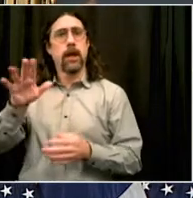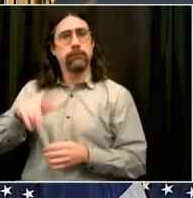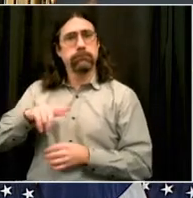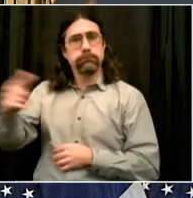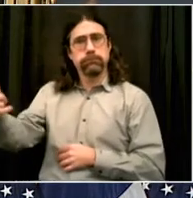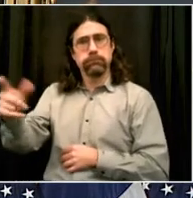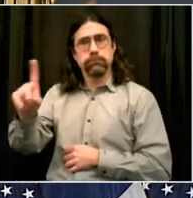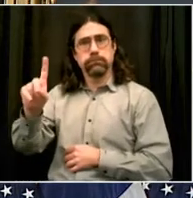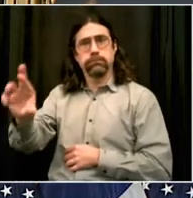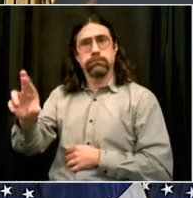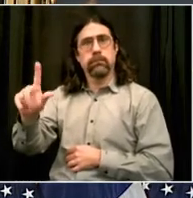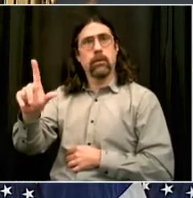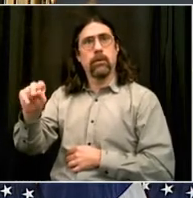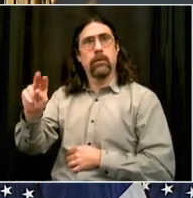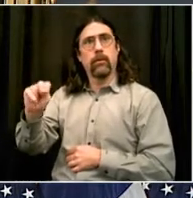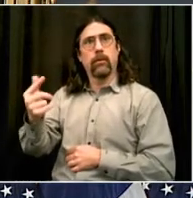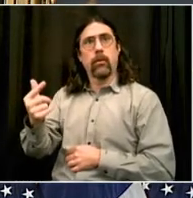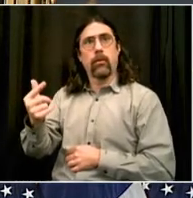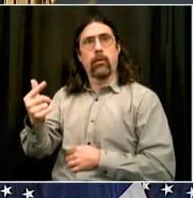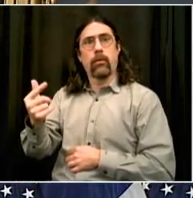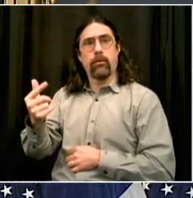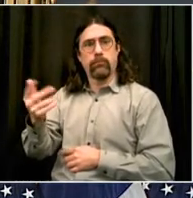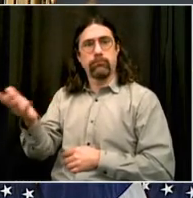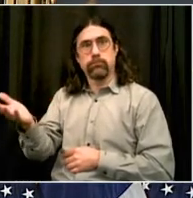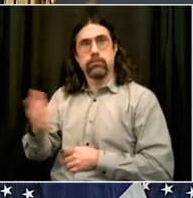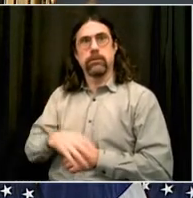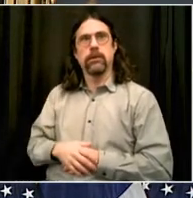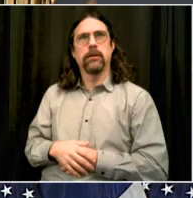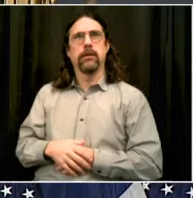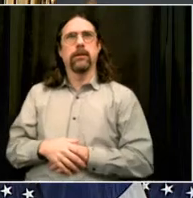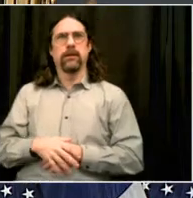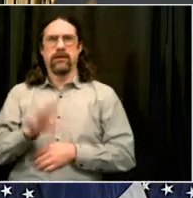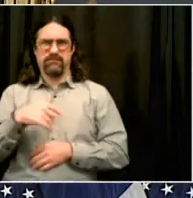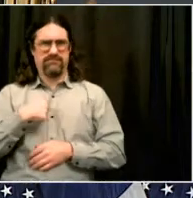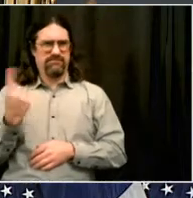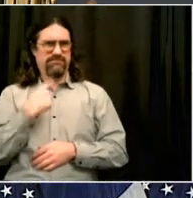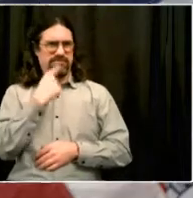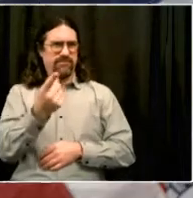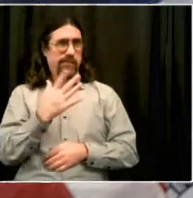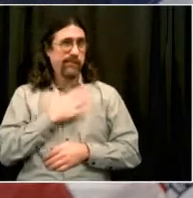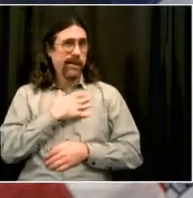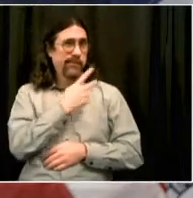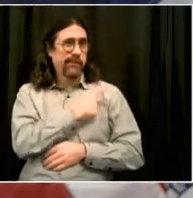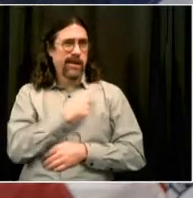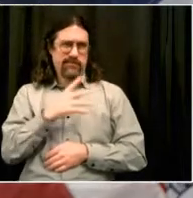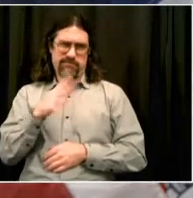have it, Juliet. You have testimony from 3 doctors who are quite convinced. Go ahead.